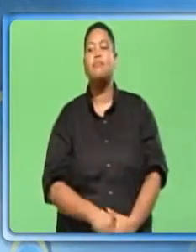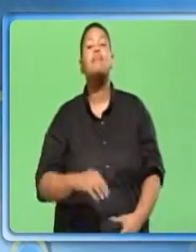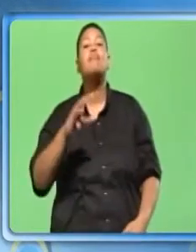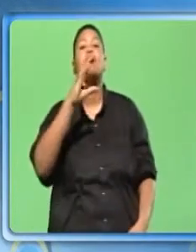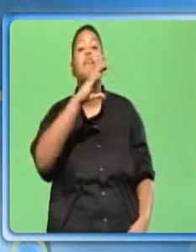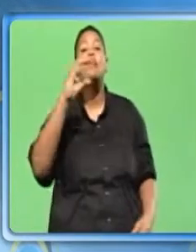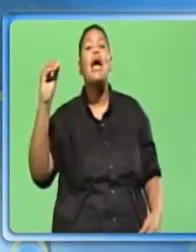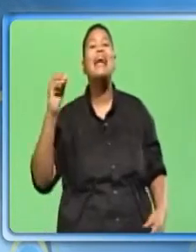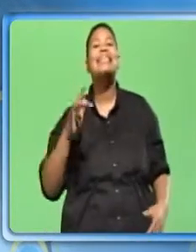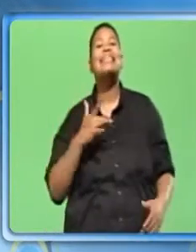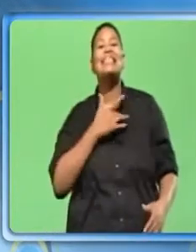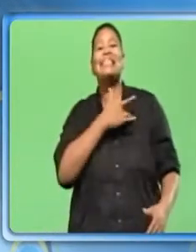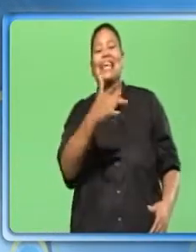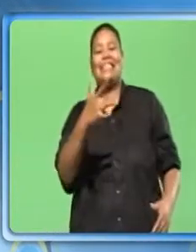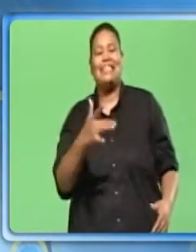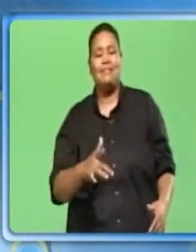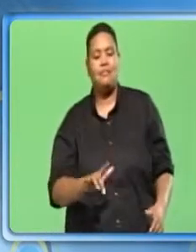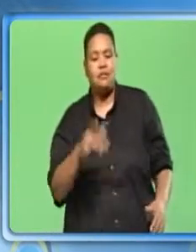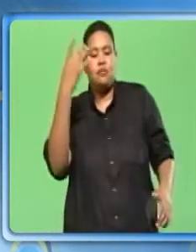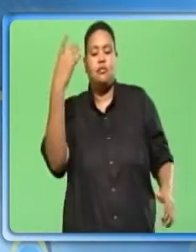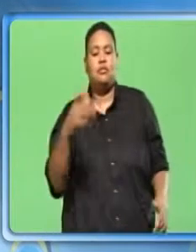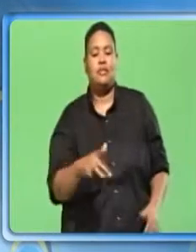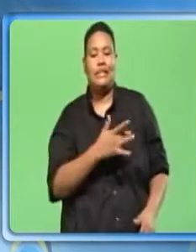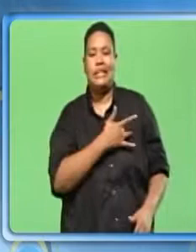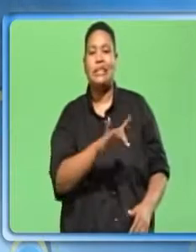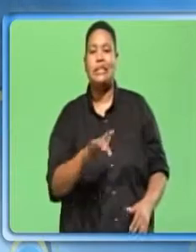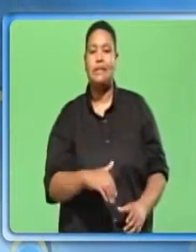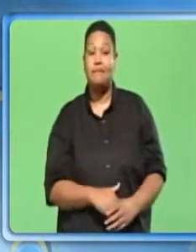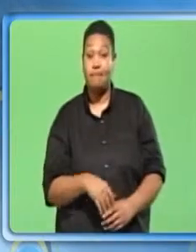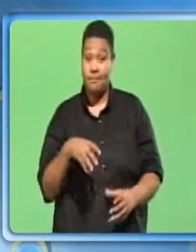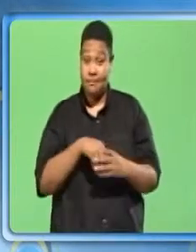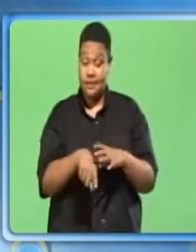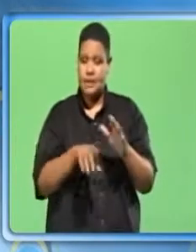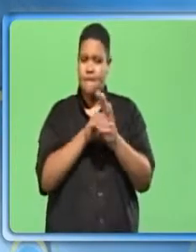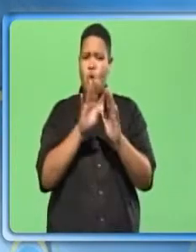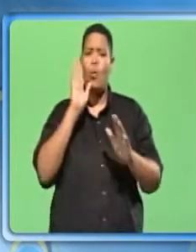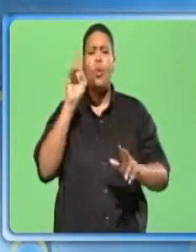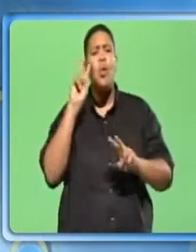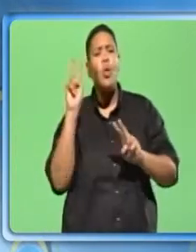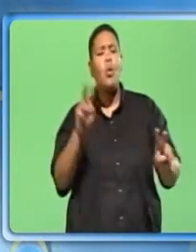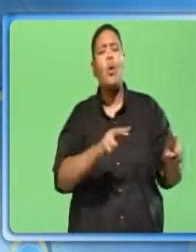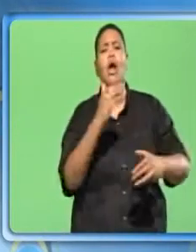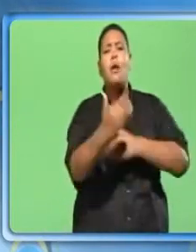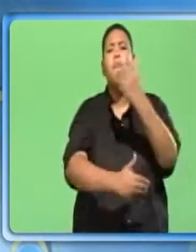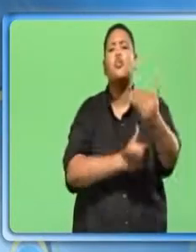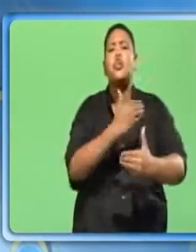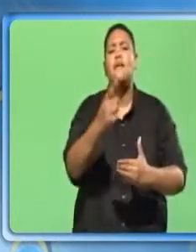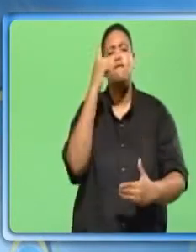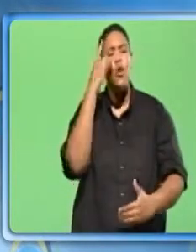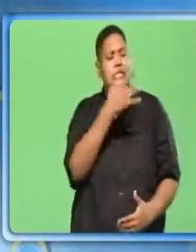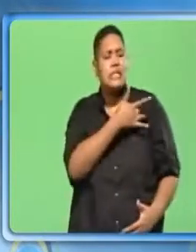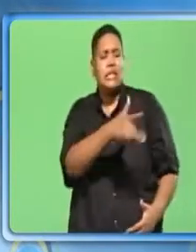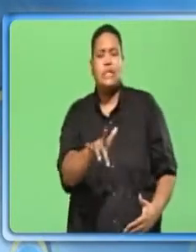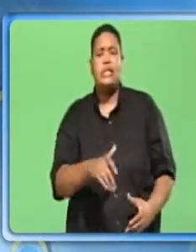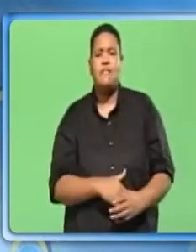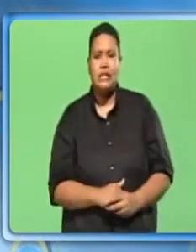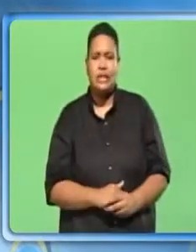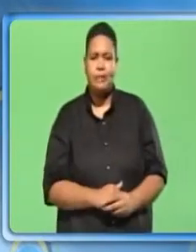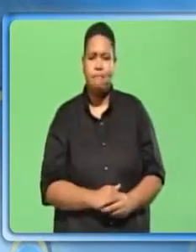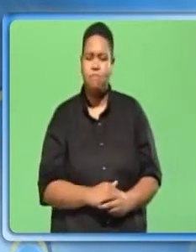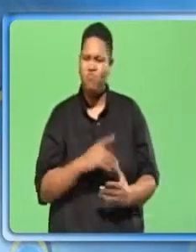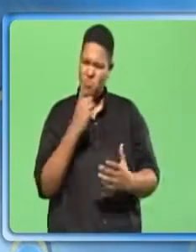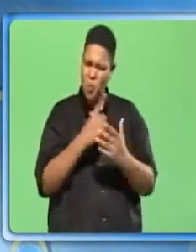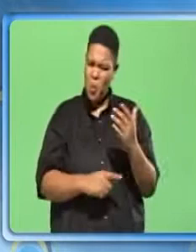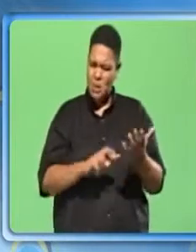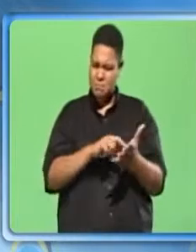and sensitivity. In this video, we will look at the process of sensitivity. What